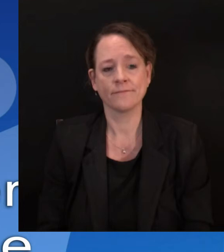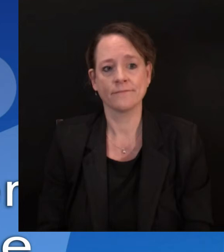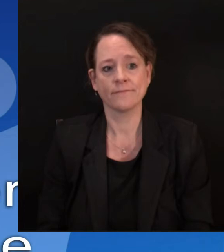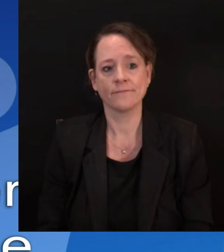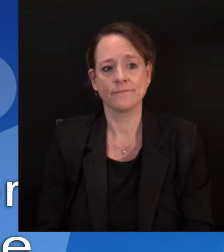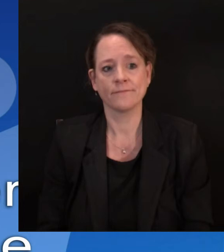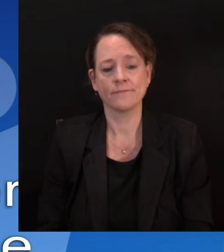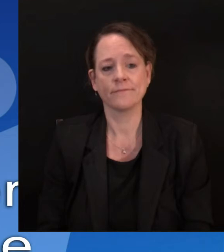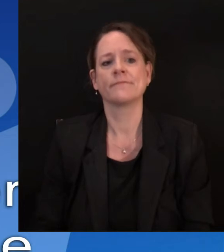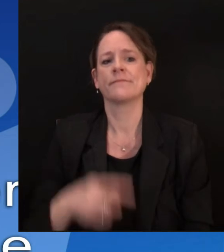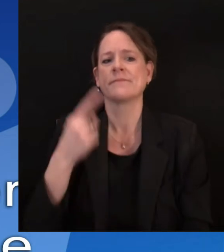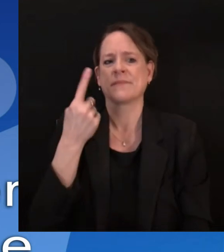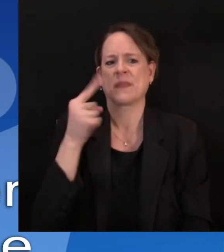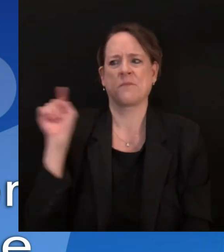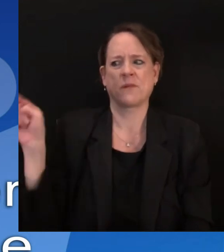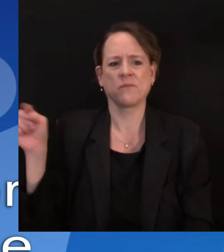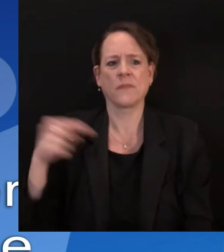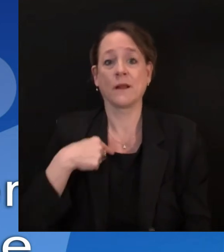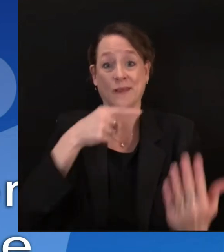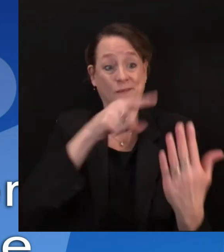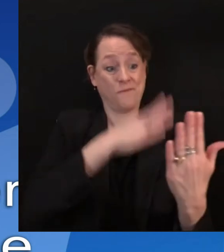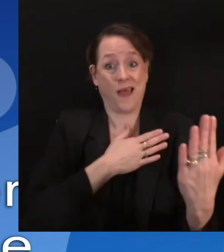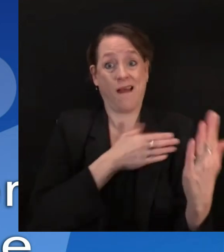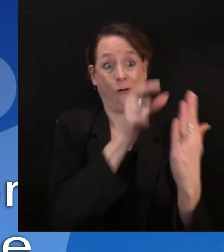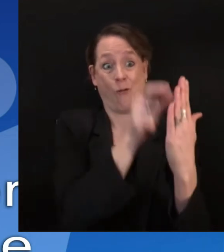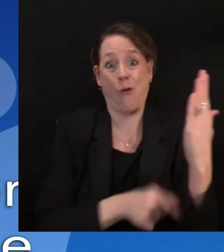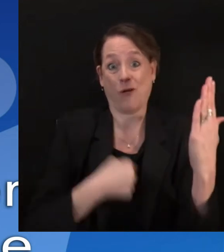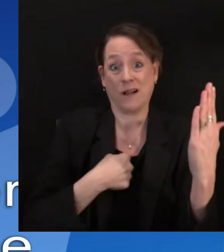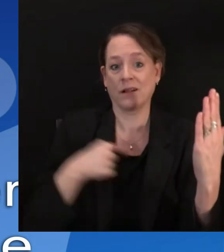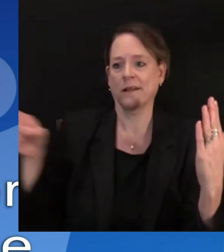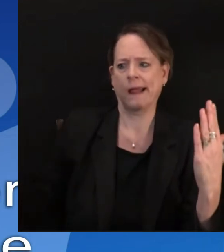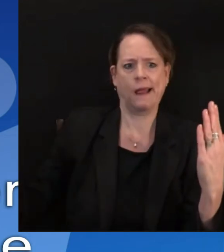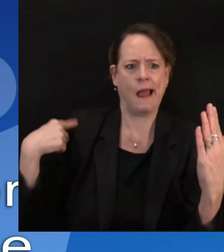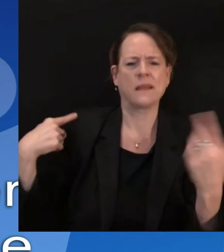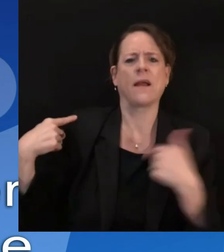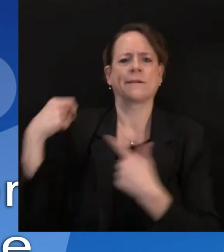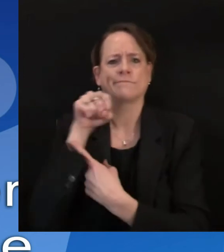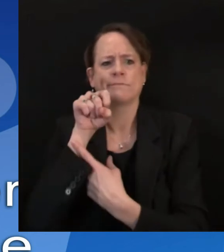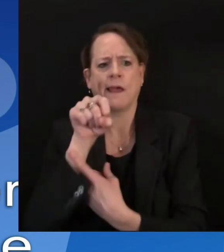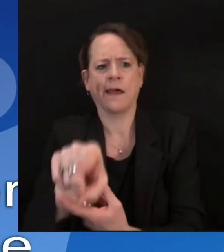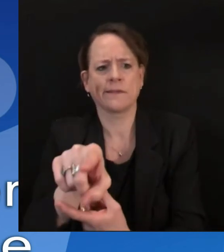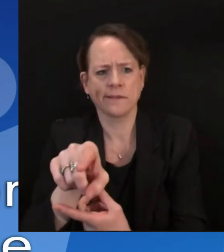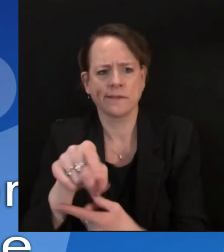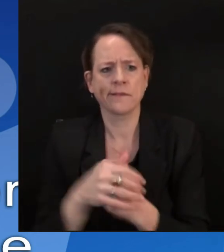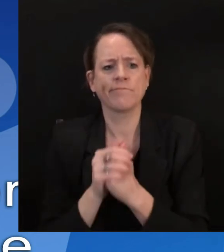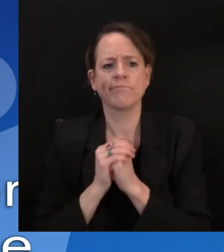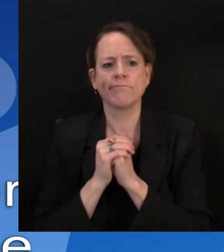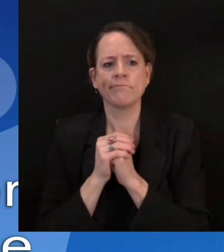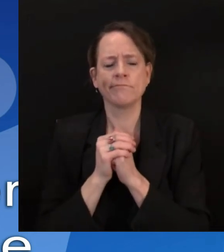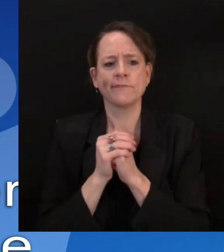today. The reader said, if it's free, why do I have to provide my credit card number?